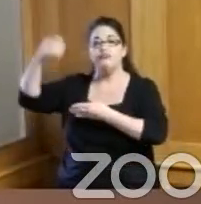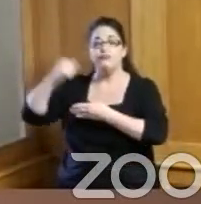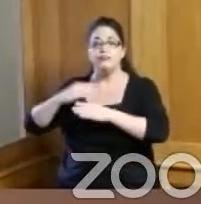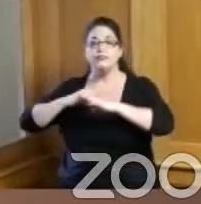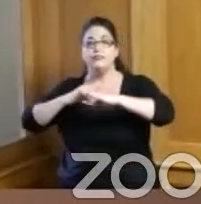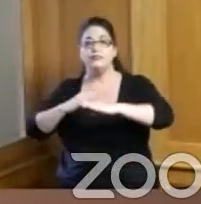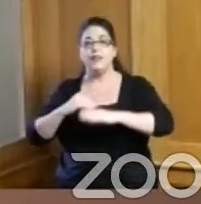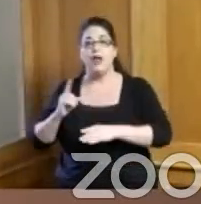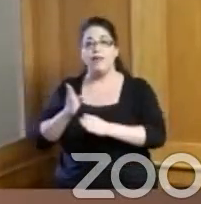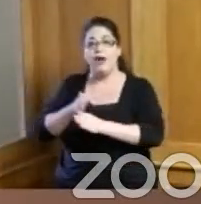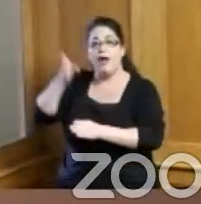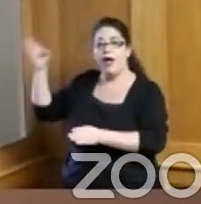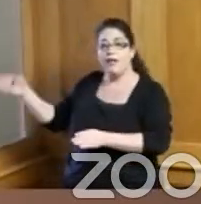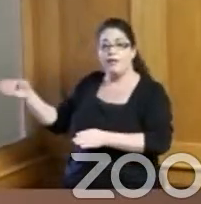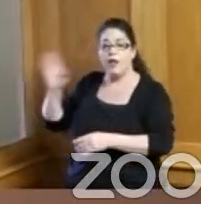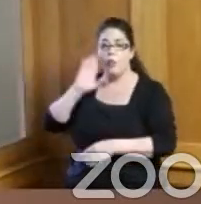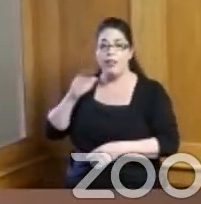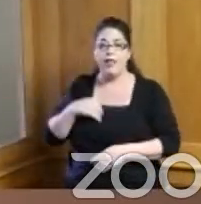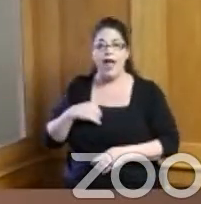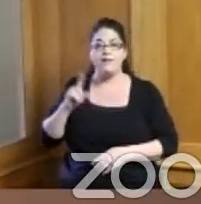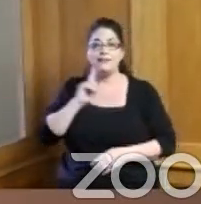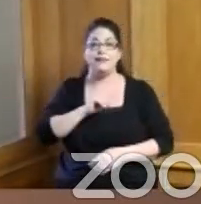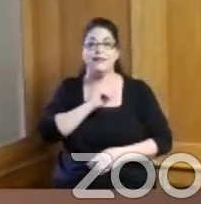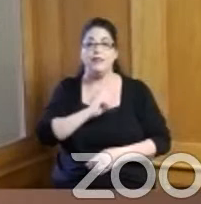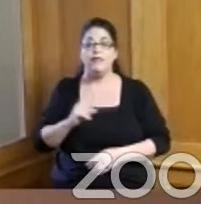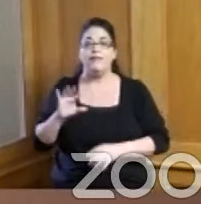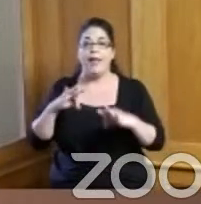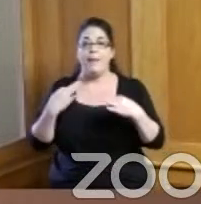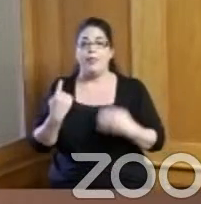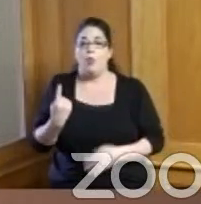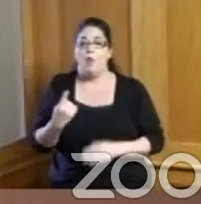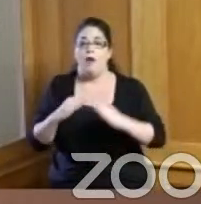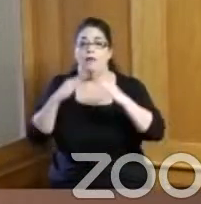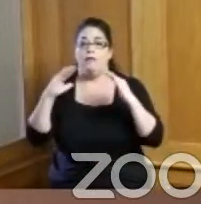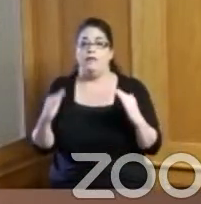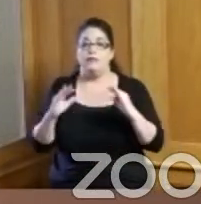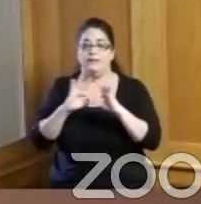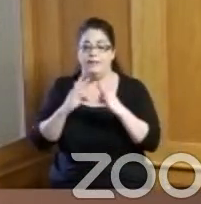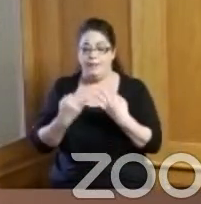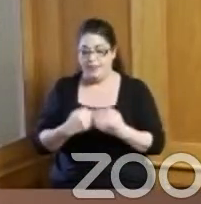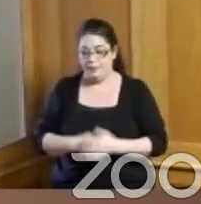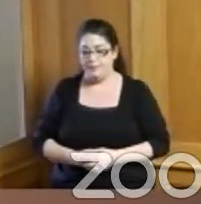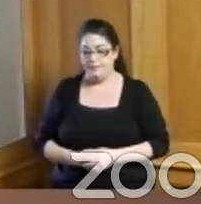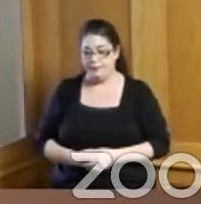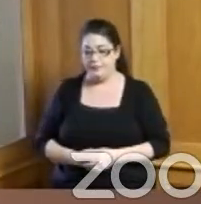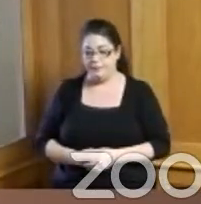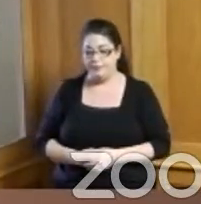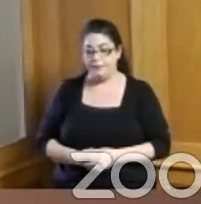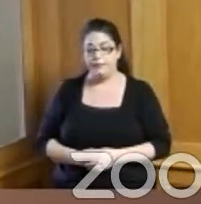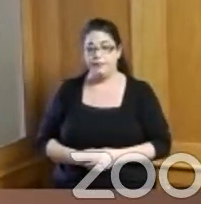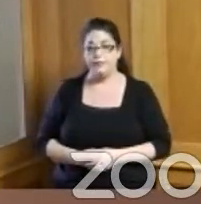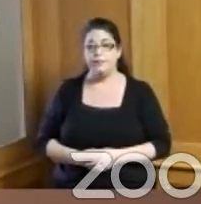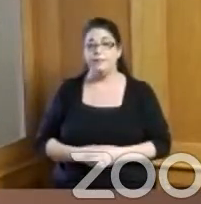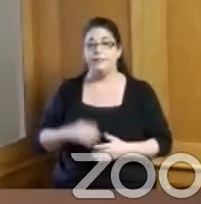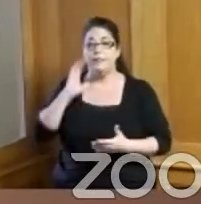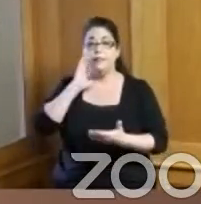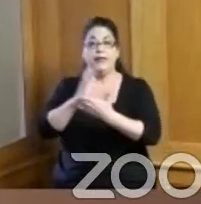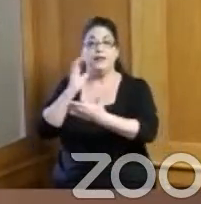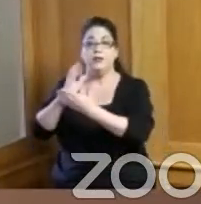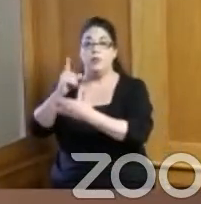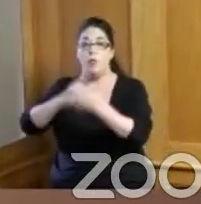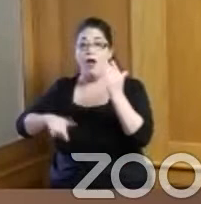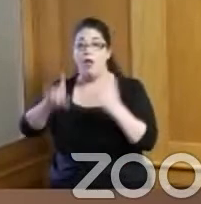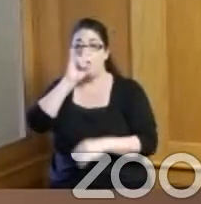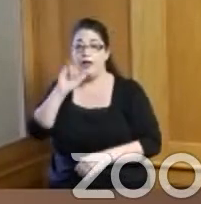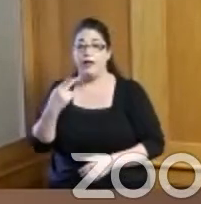would be a single family planned unit development portion of this request. Just some pictures of the property. This is looking from